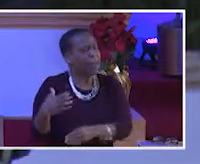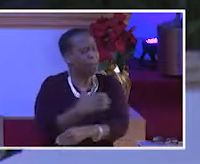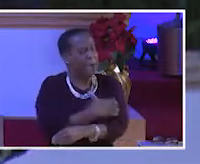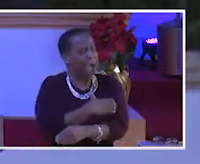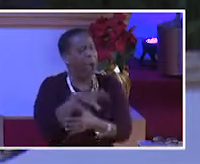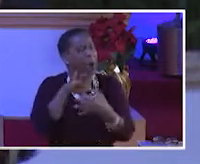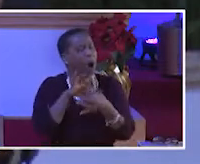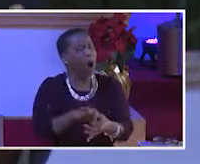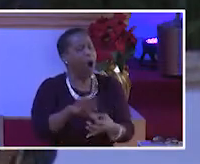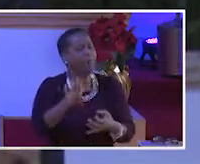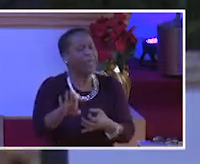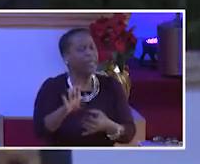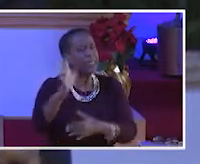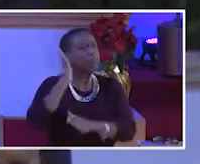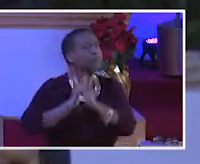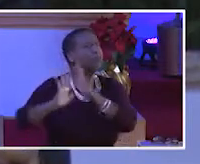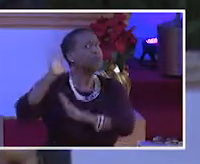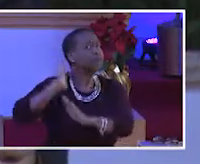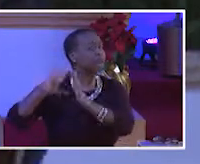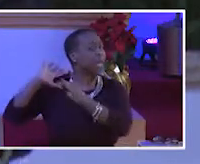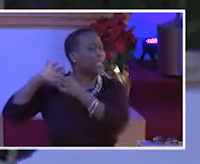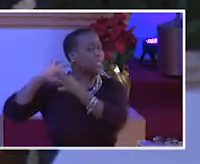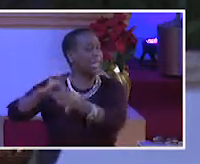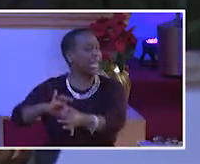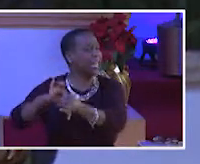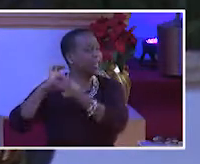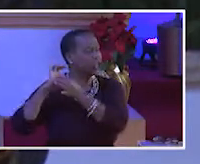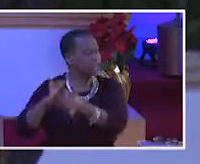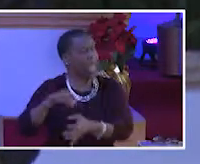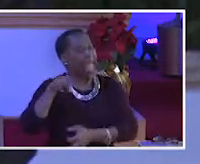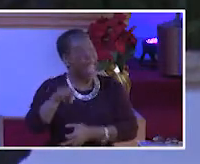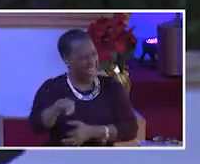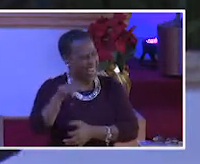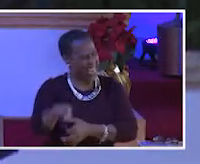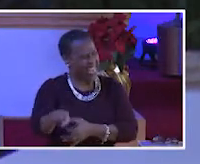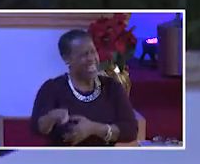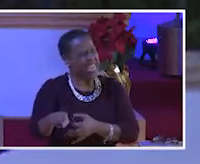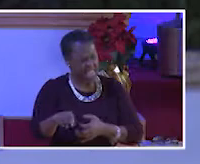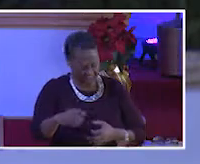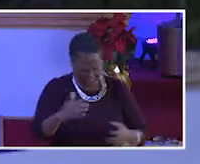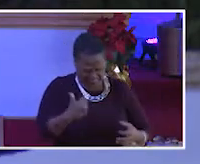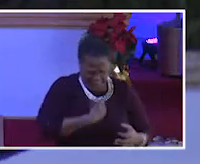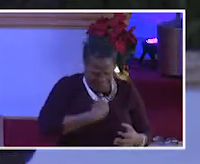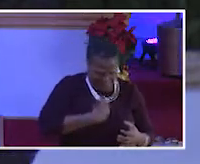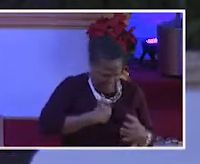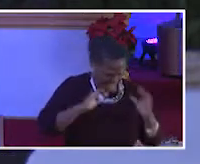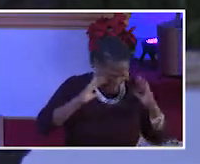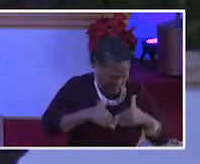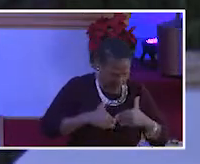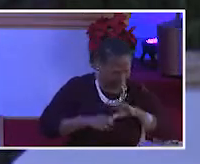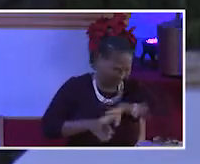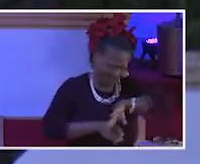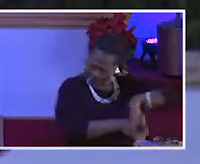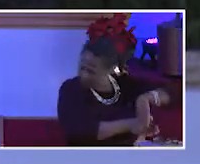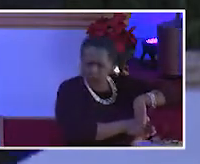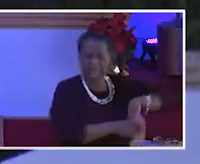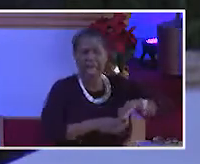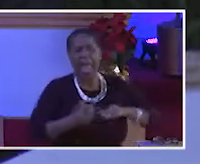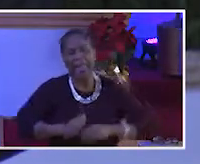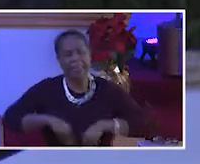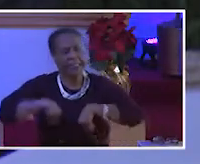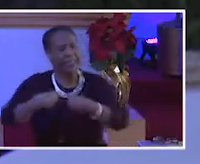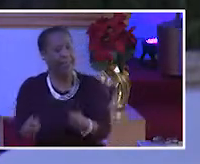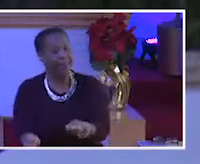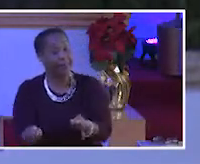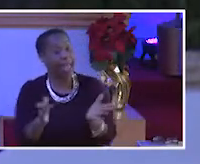his ancestral lineage, and he moves from selfishness to selflessness. And the